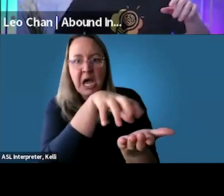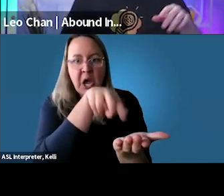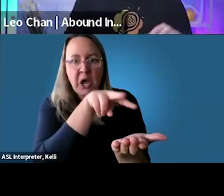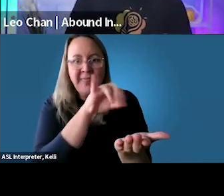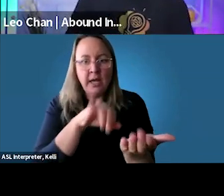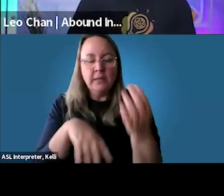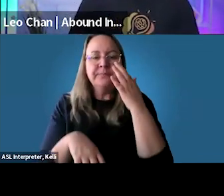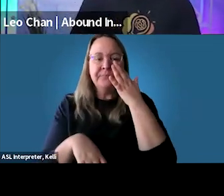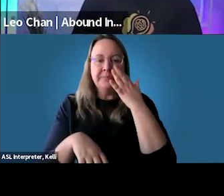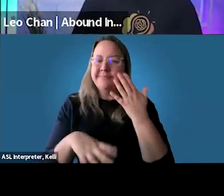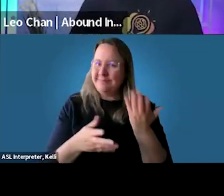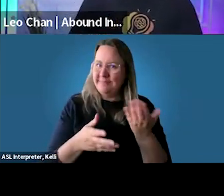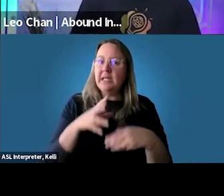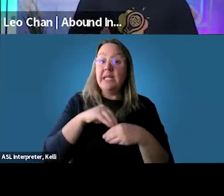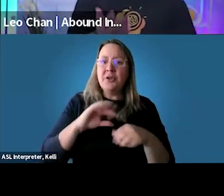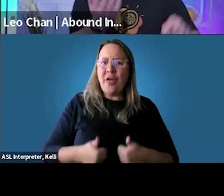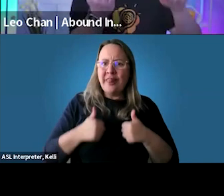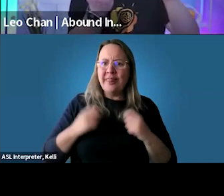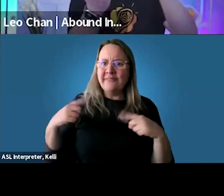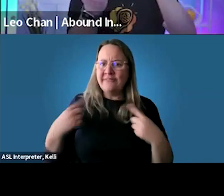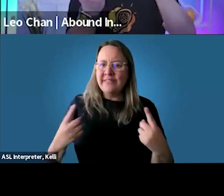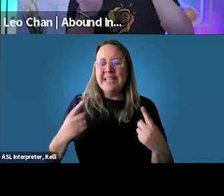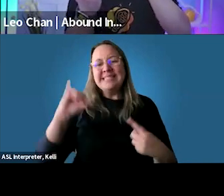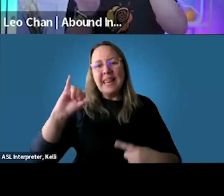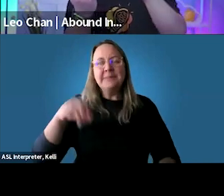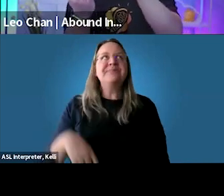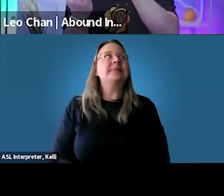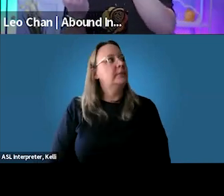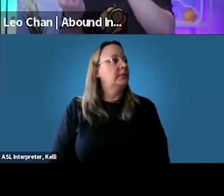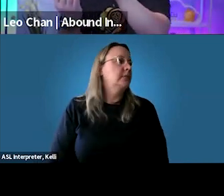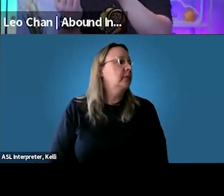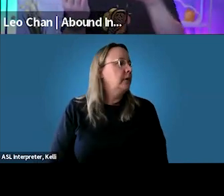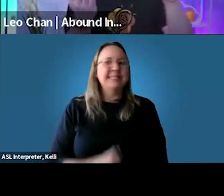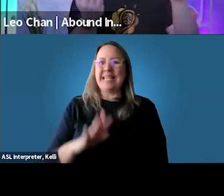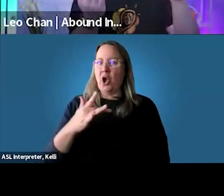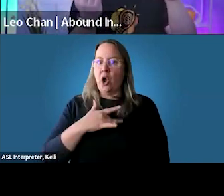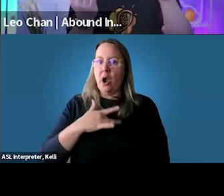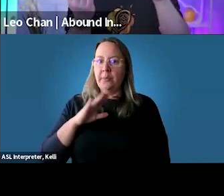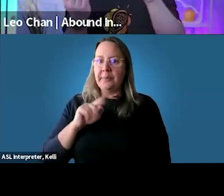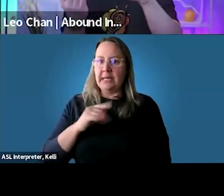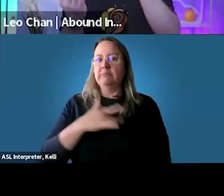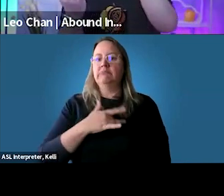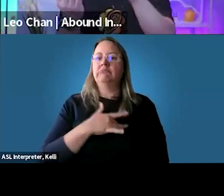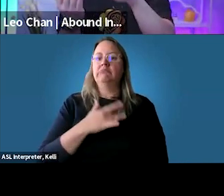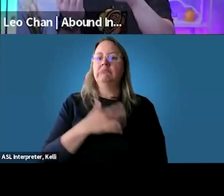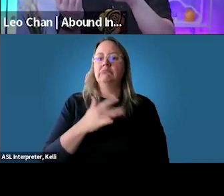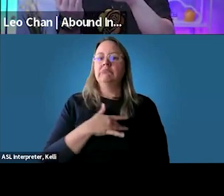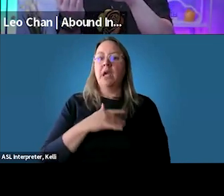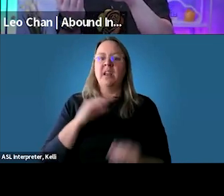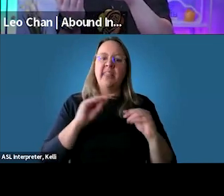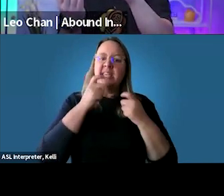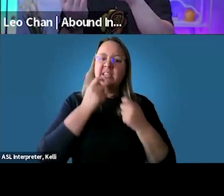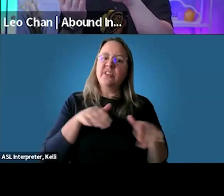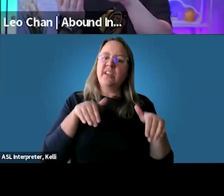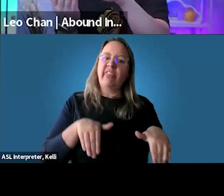kind of looks like this. So in our life, it's kind of like a heartbeat where, there's nothing interesting and then poof,